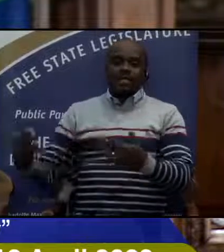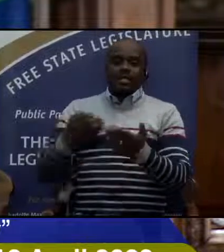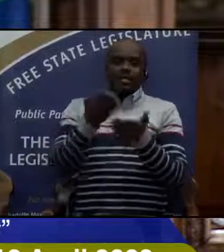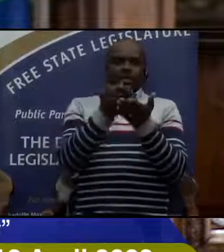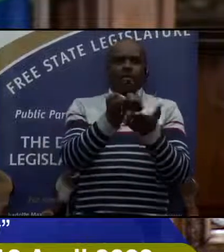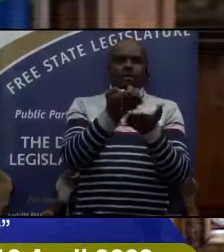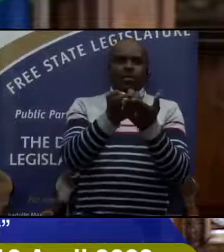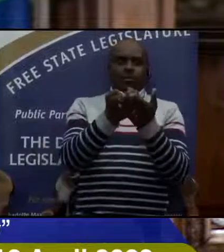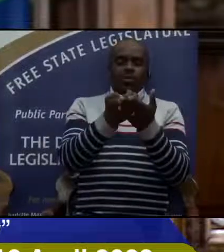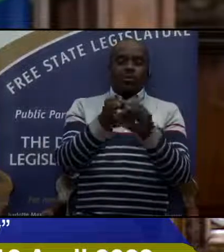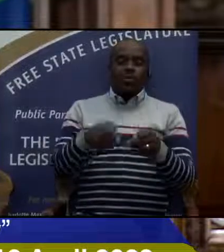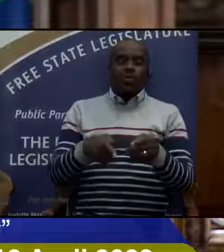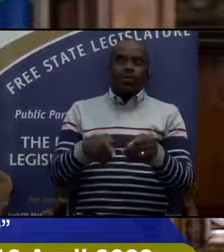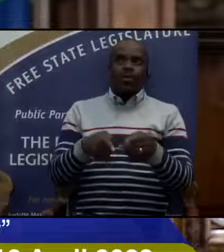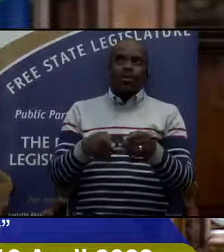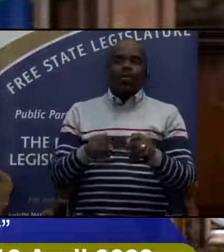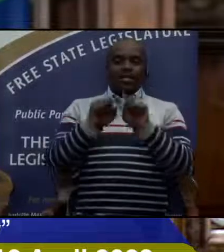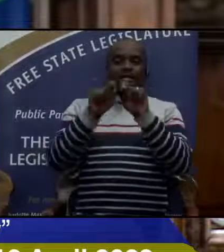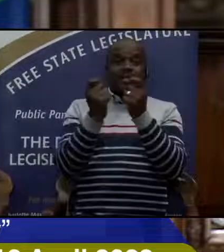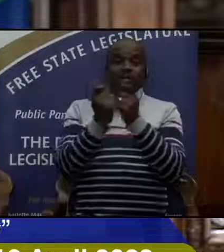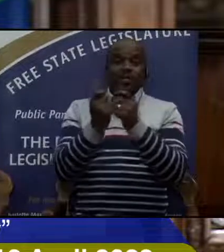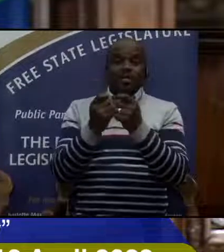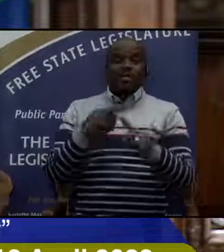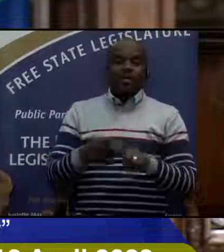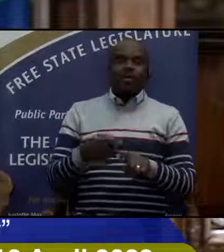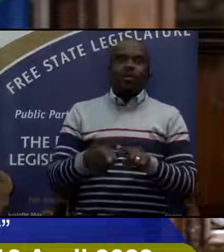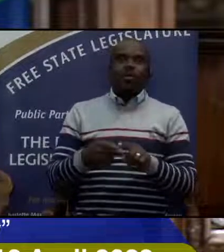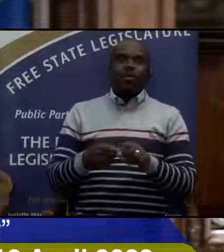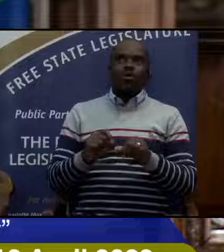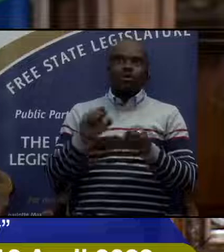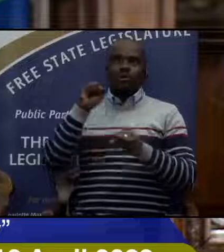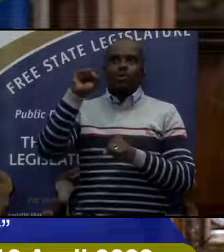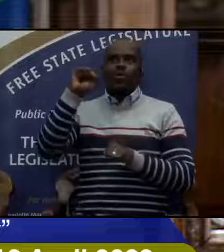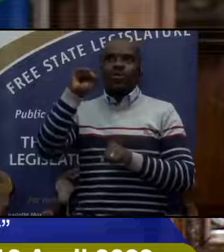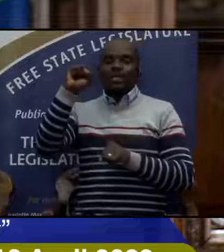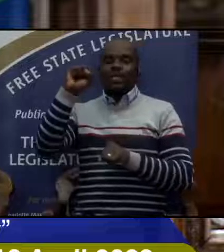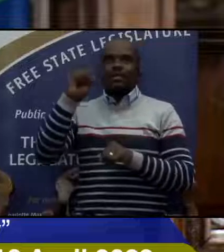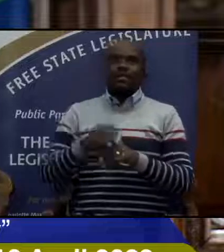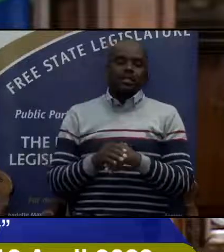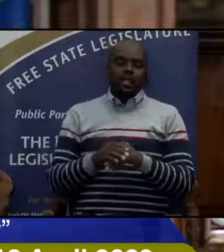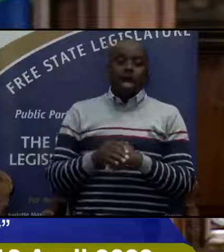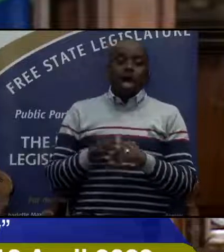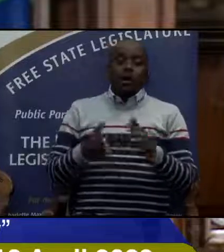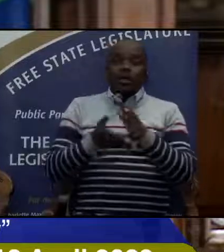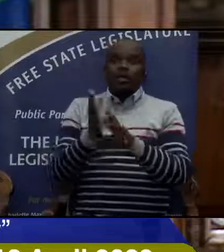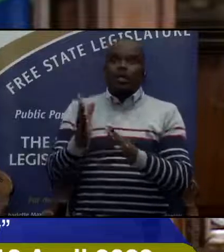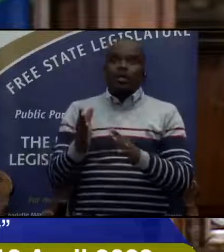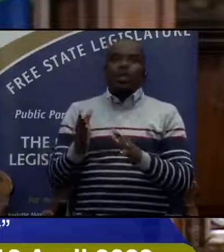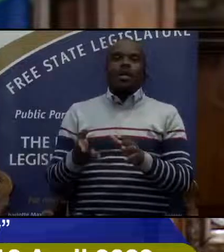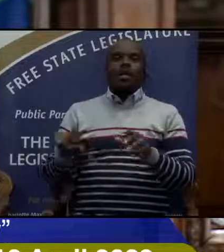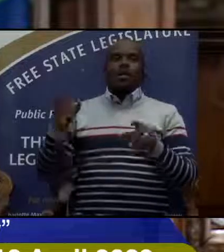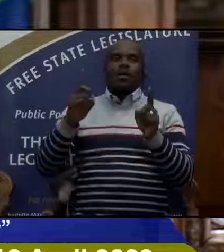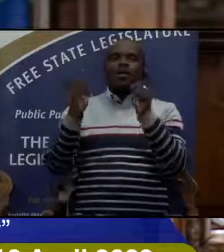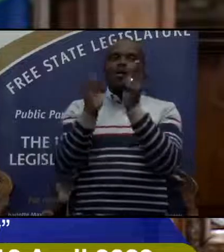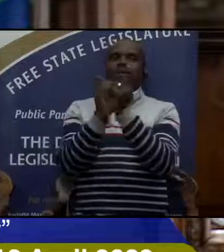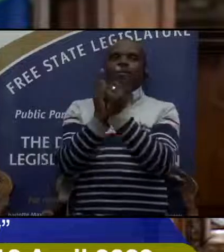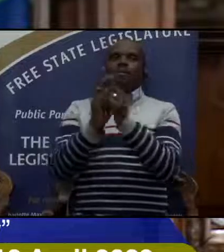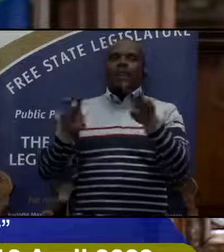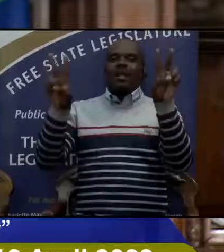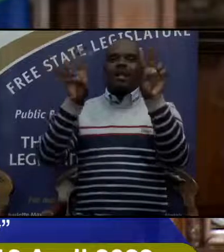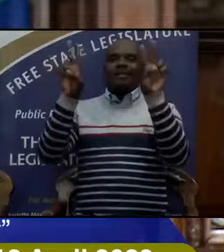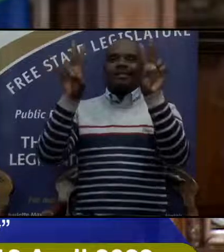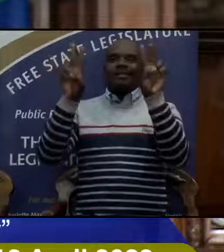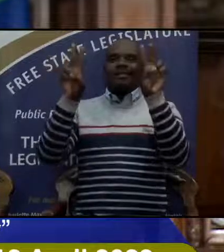Bloemfontein Celtics, how true are more Badalali Chiefs? How about true about Kara Free State,